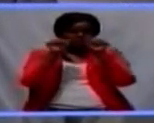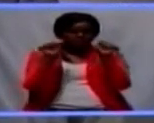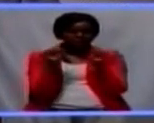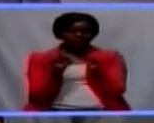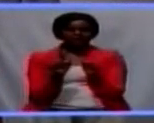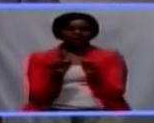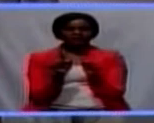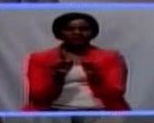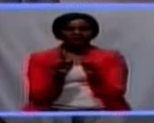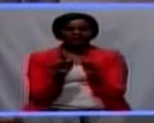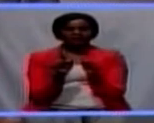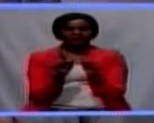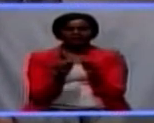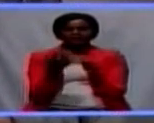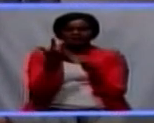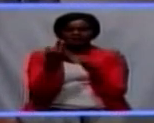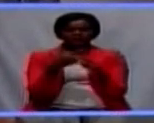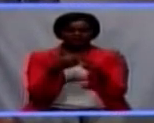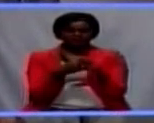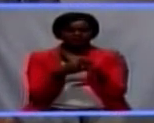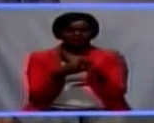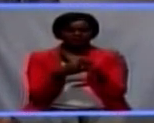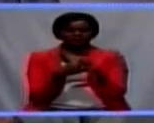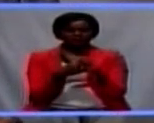that the 3 months, in fact, it's